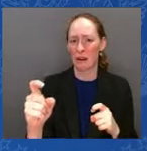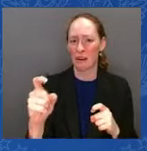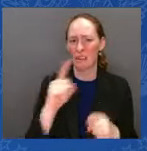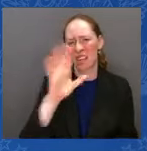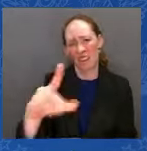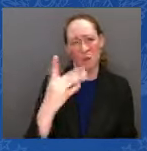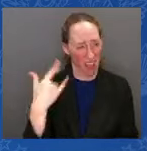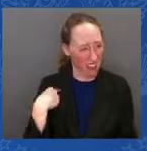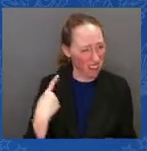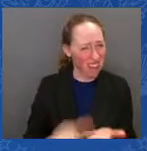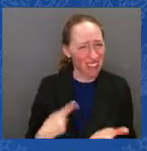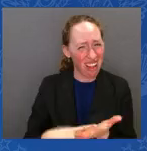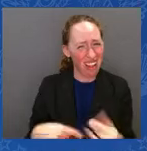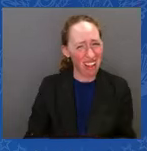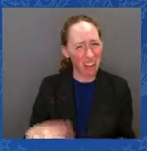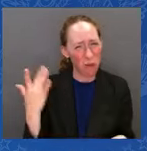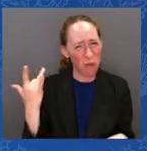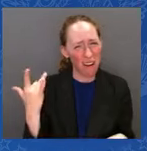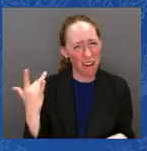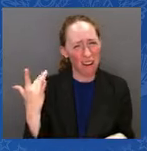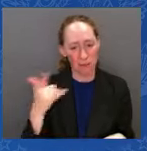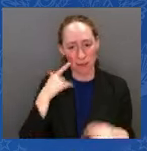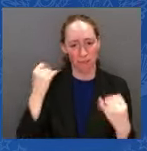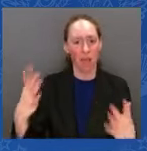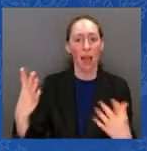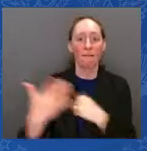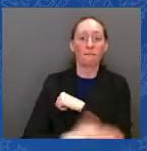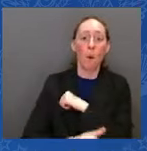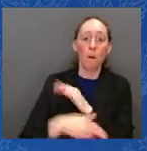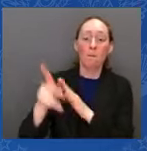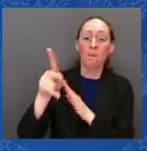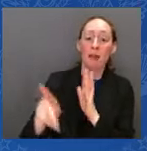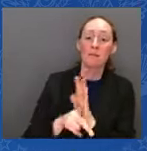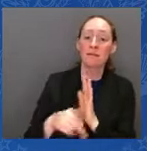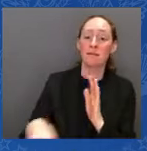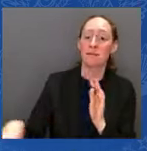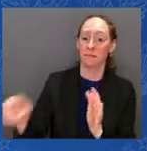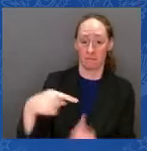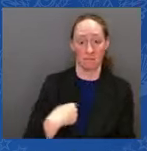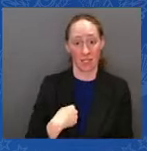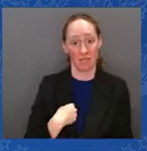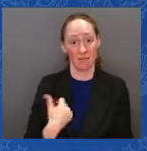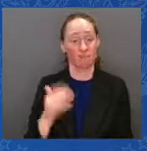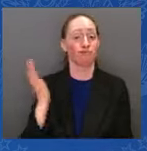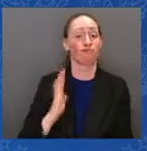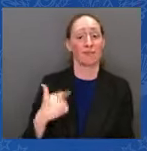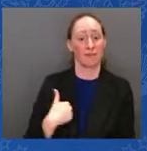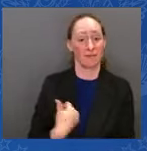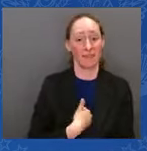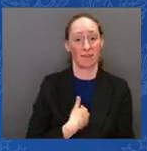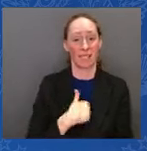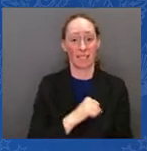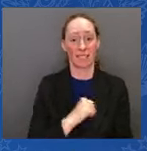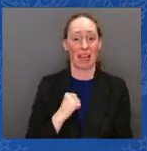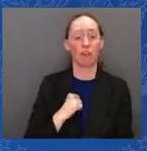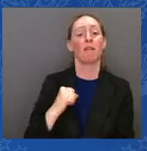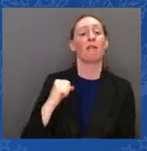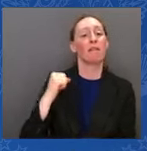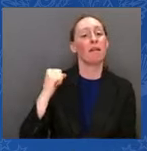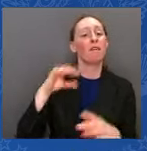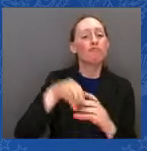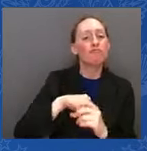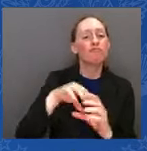foreign policy with my stint as a senator for all those years and then as vice president. And I've traveled the world. I've met with